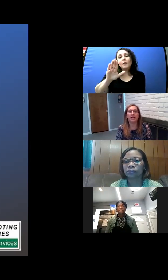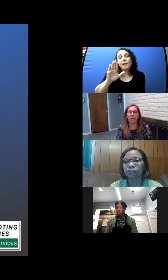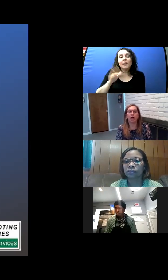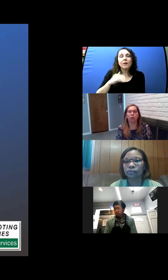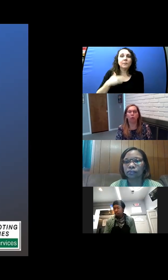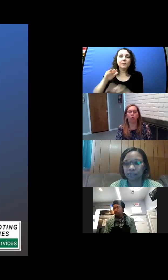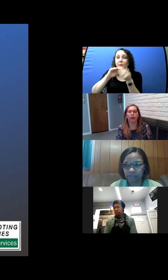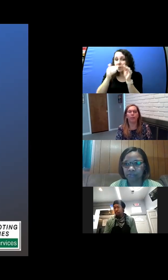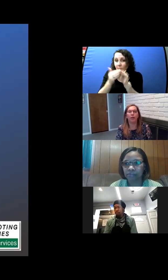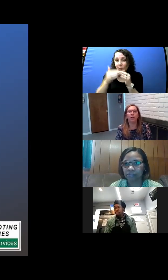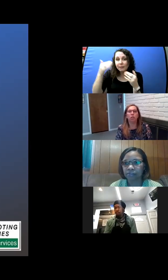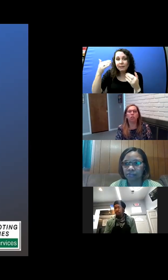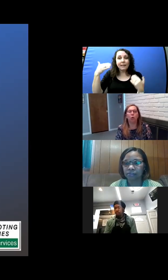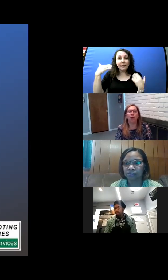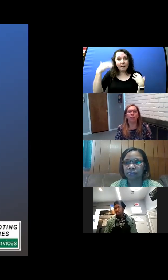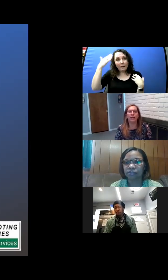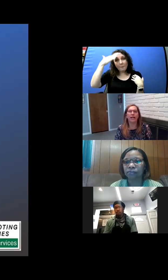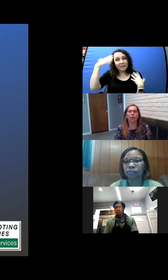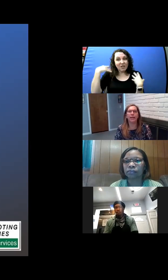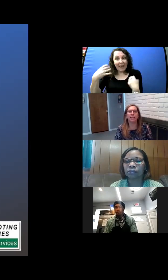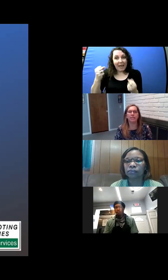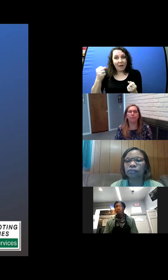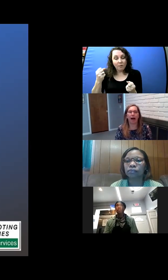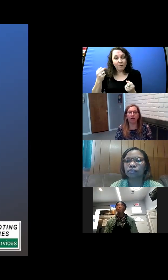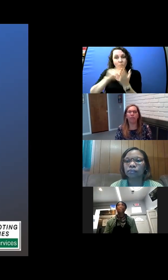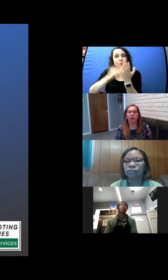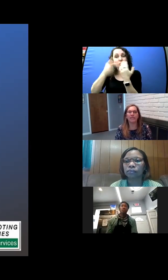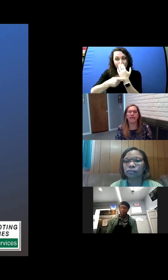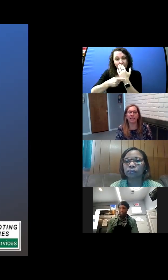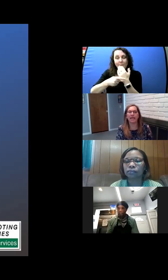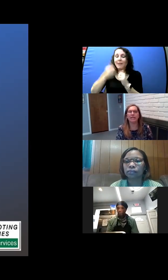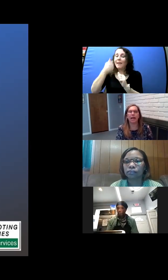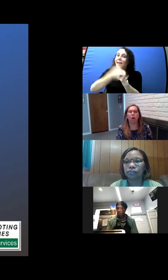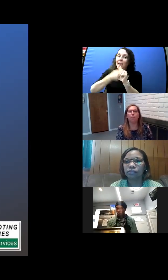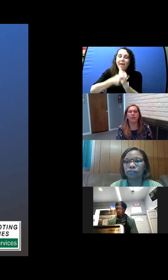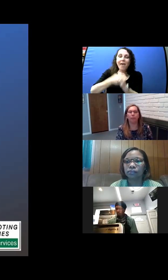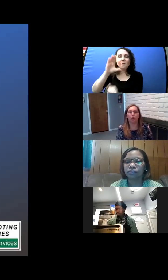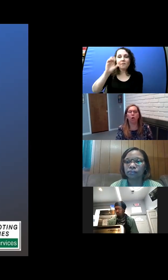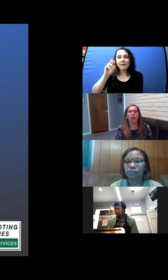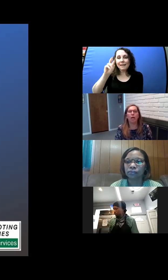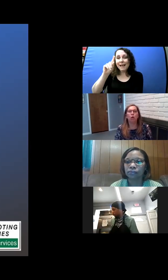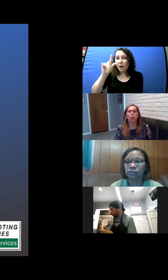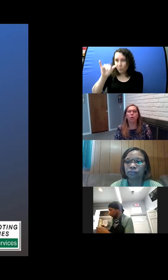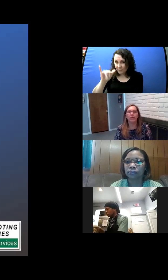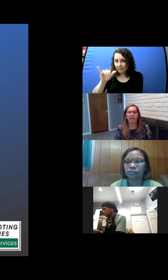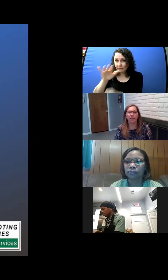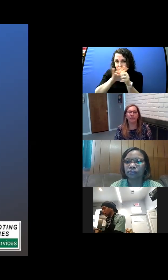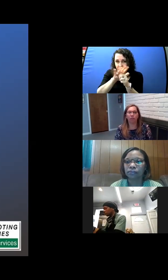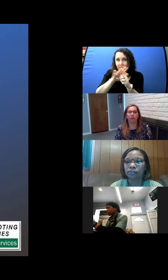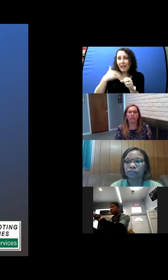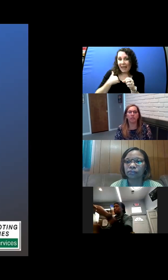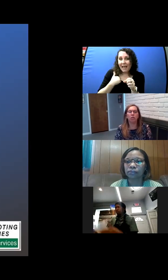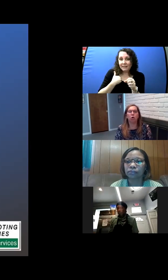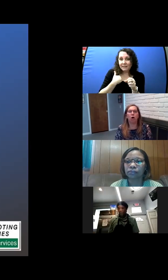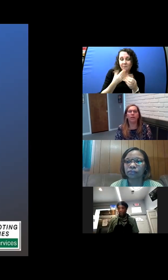community mental health program. So every county has a pot of money set aside to help people who need